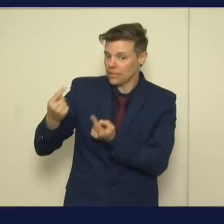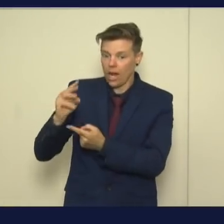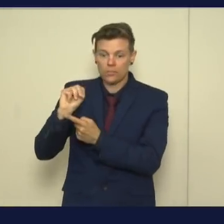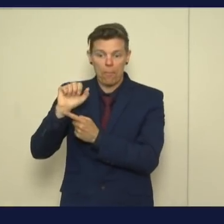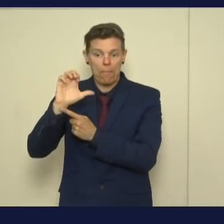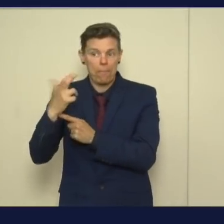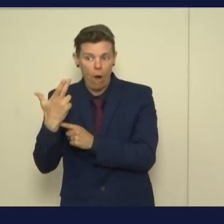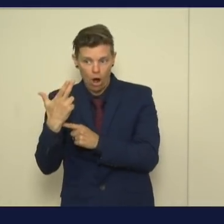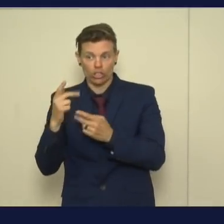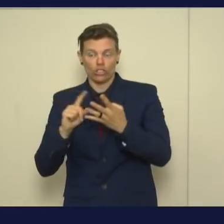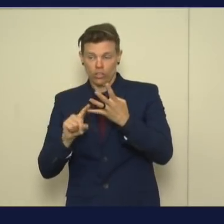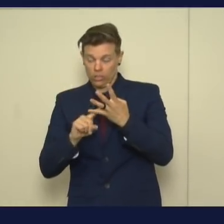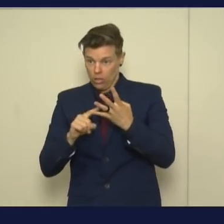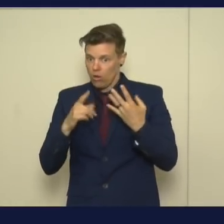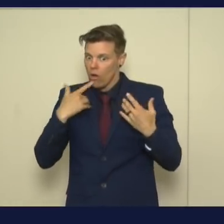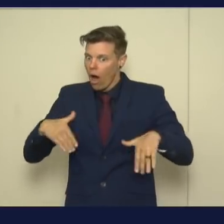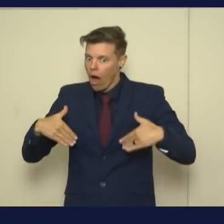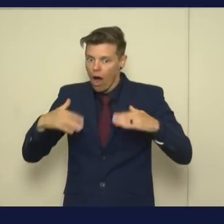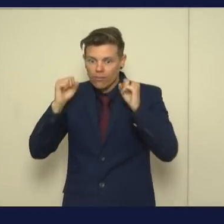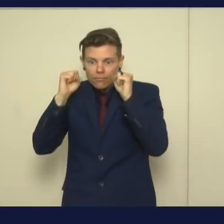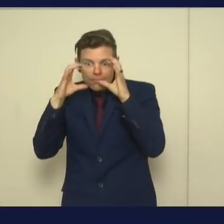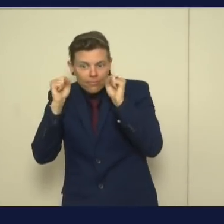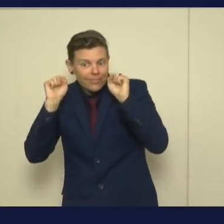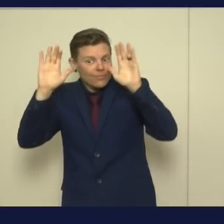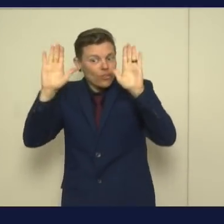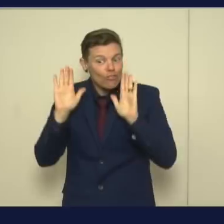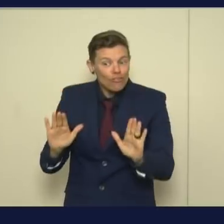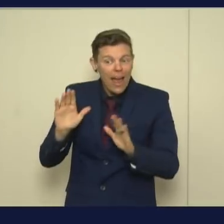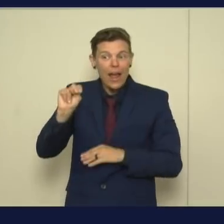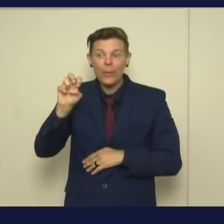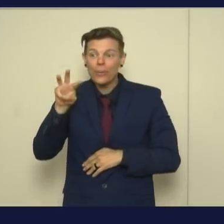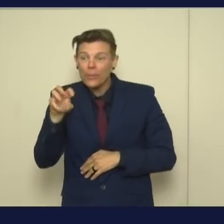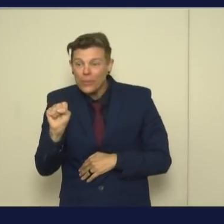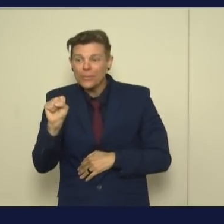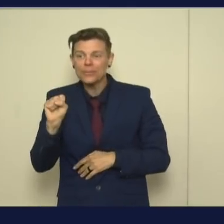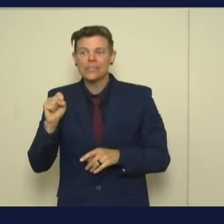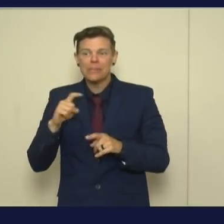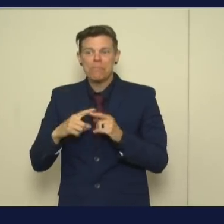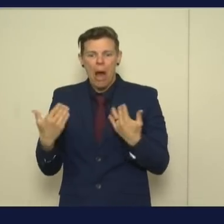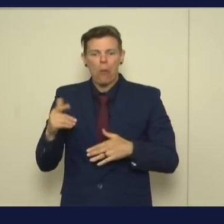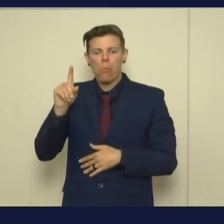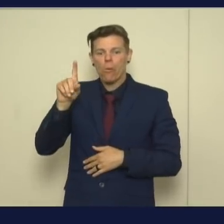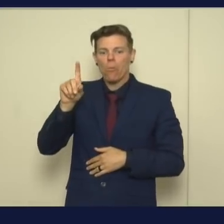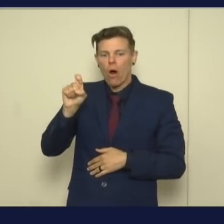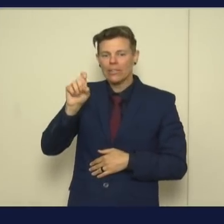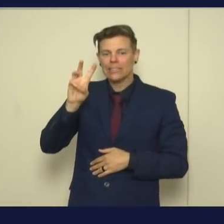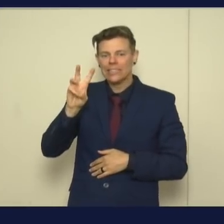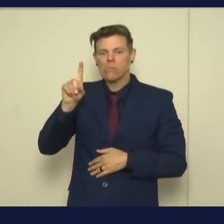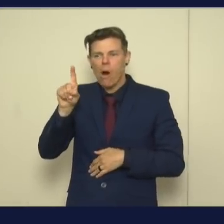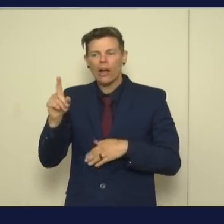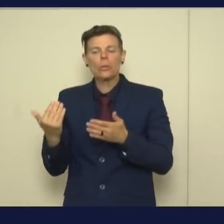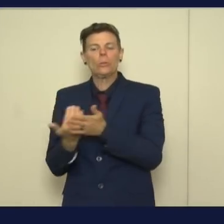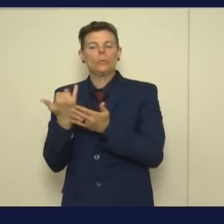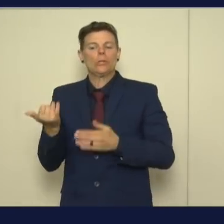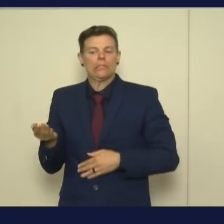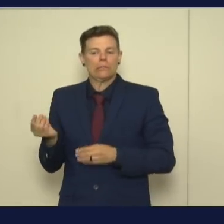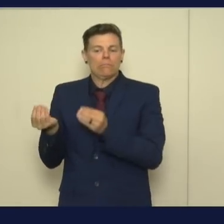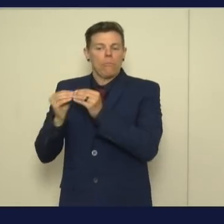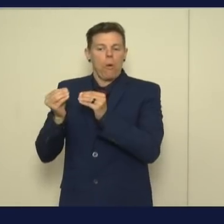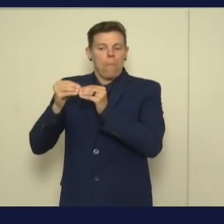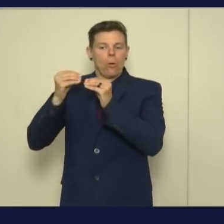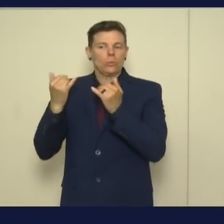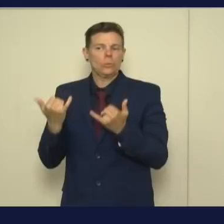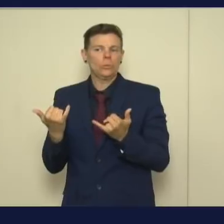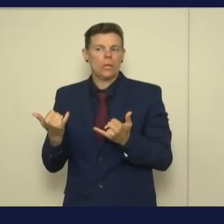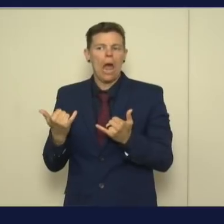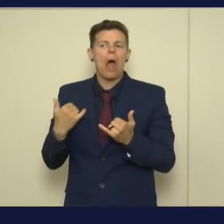good news. But at 161, we really want to see these cases stay at right about 100. Or